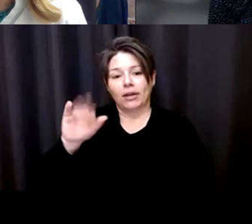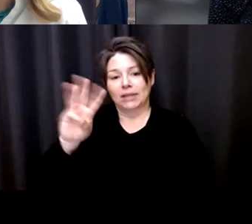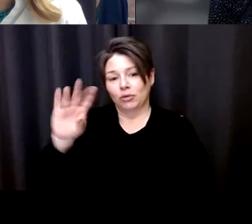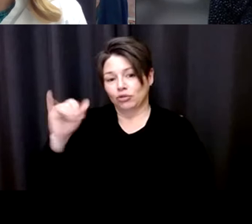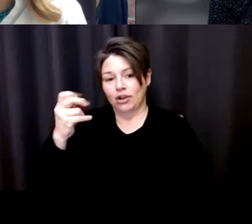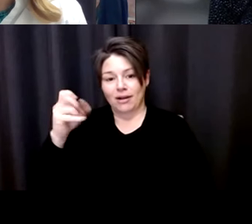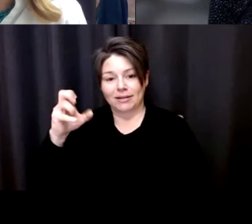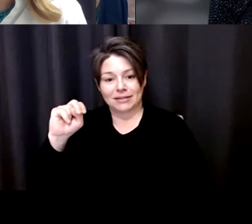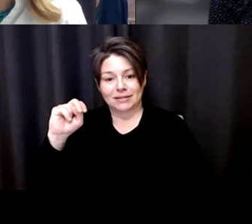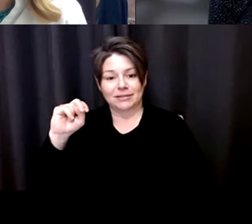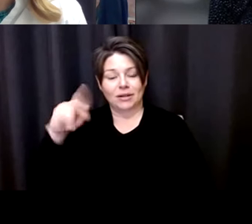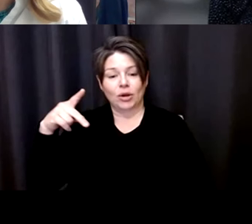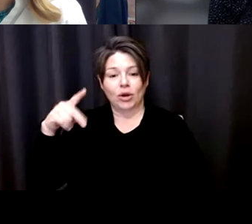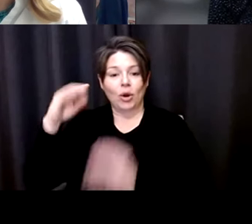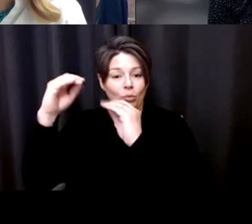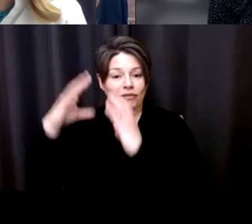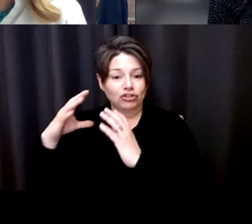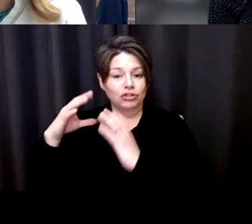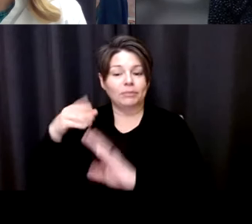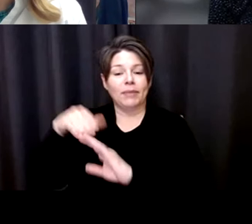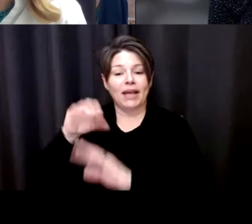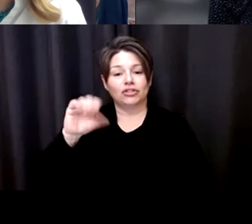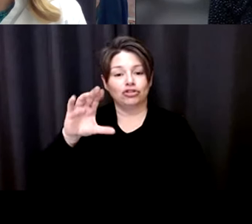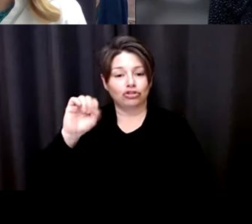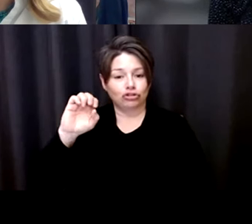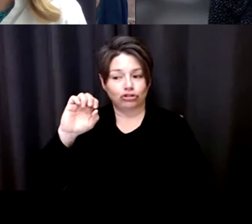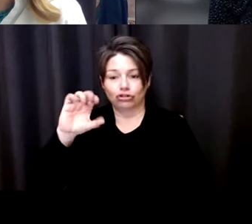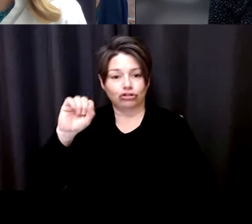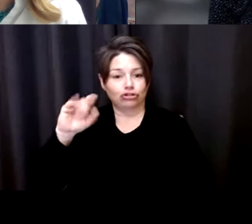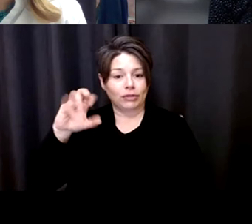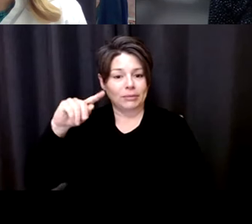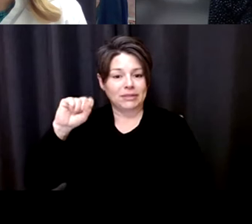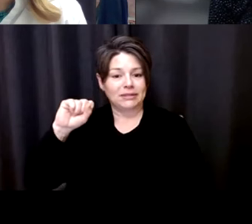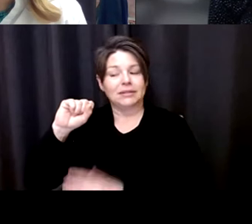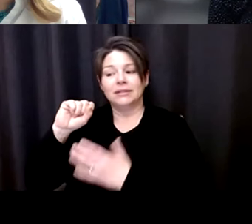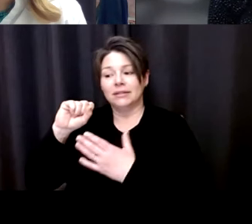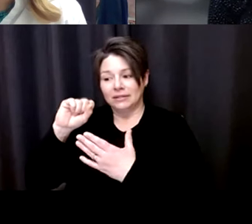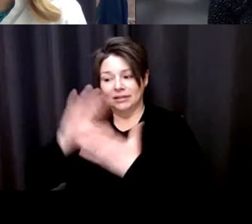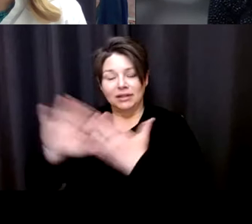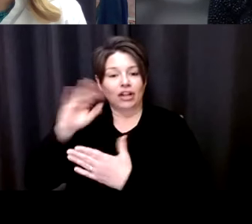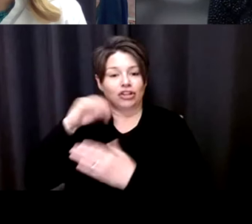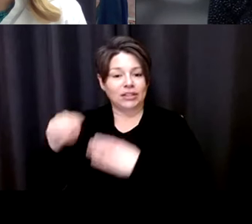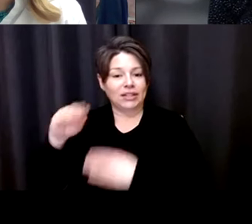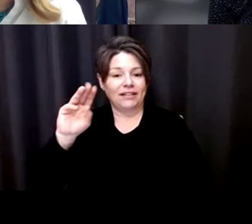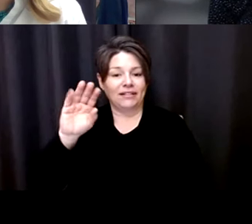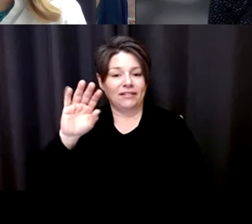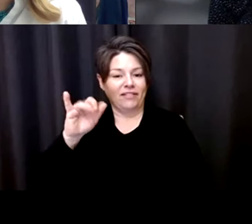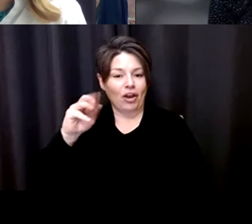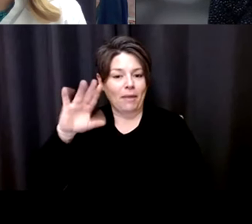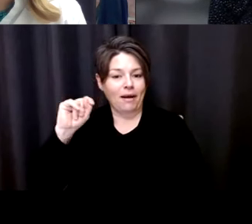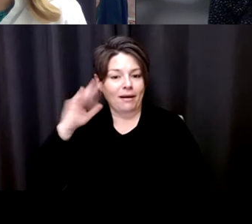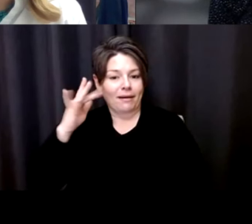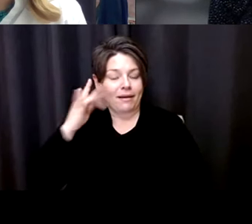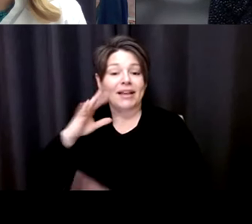Mary W. Johnson Professorship at Scribbs College in Claremont, California, where she specializes in